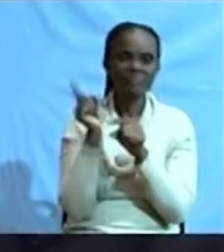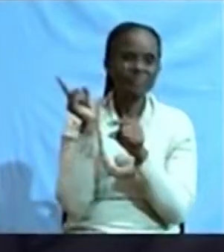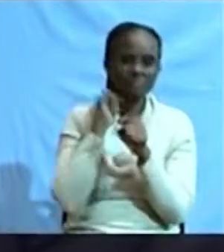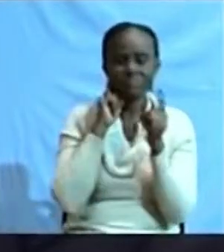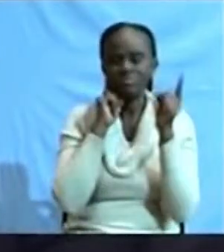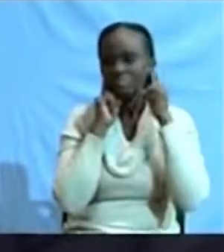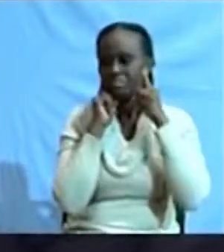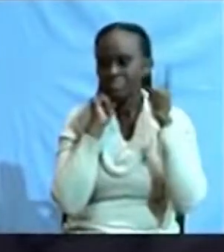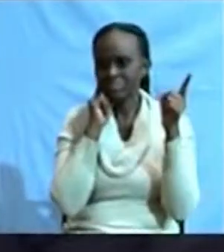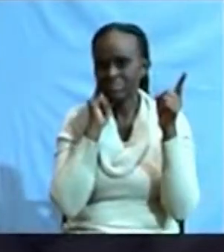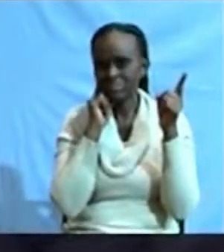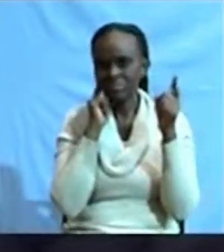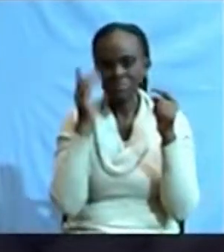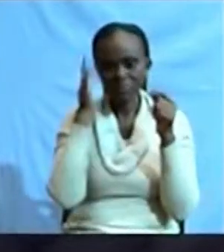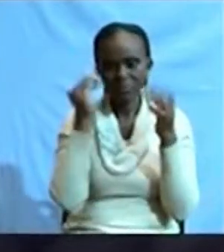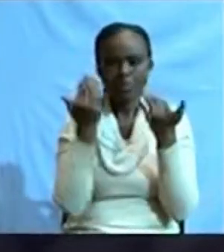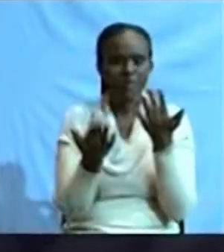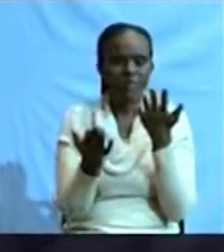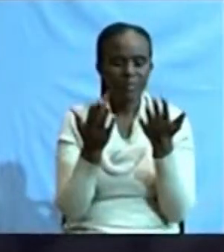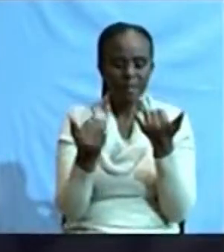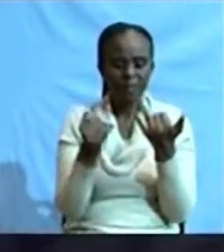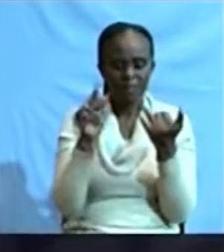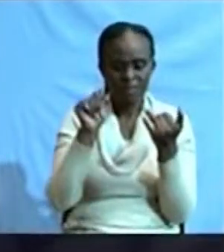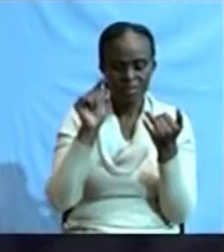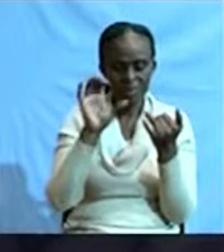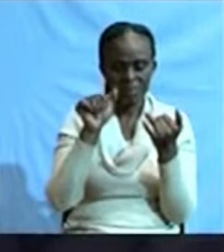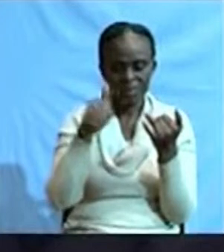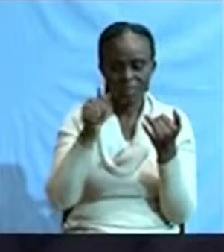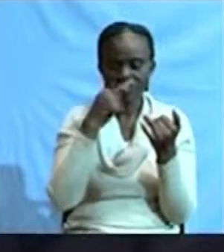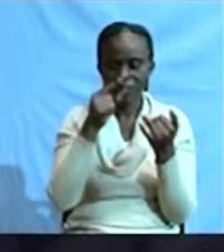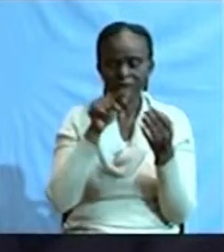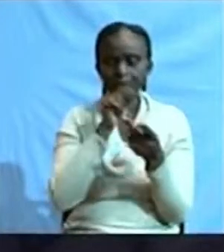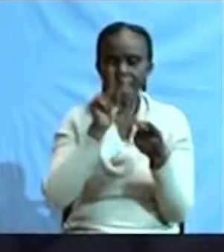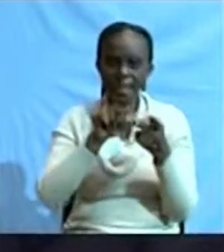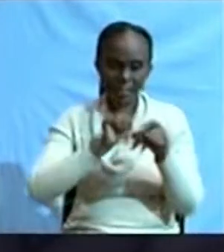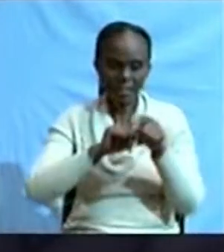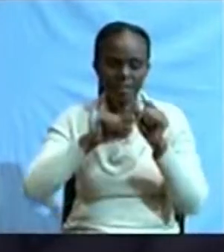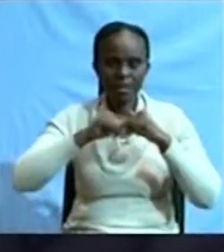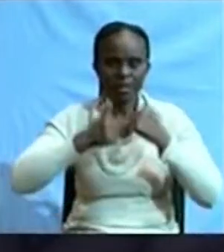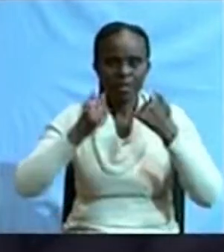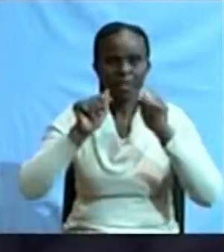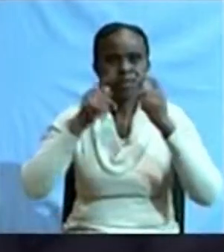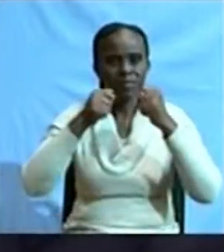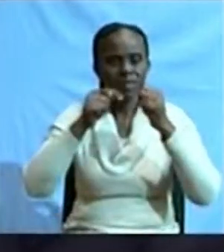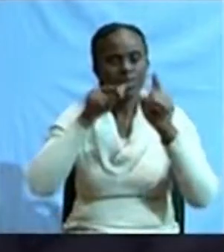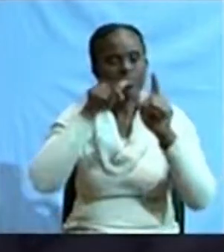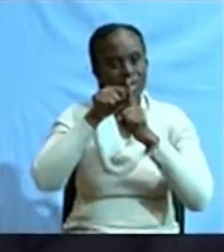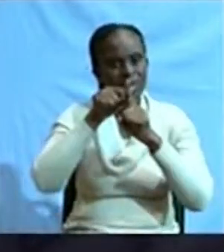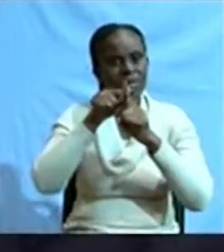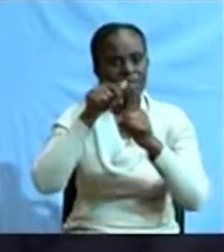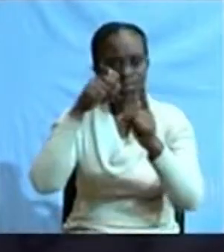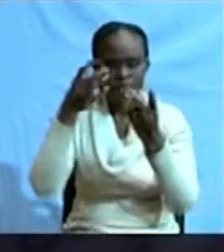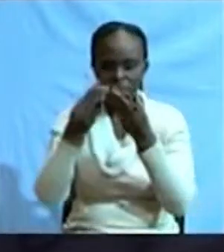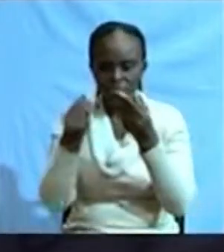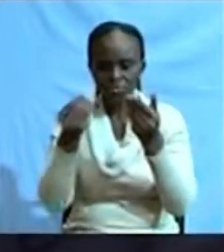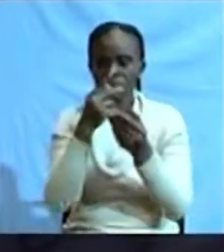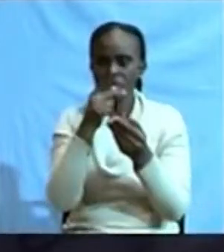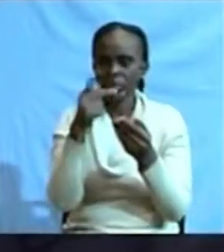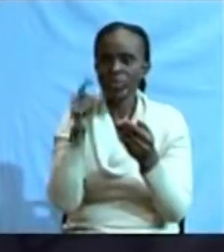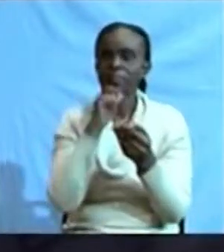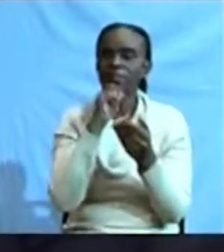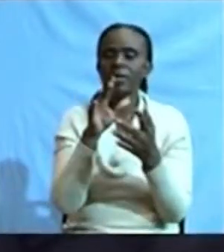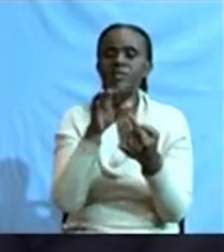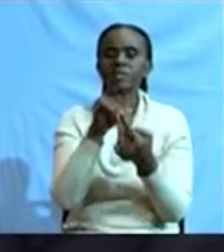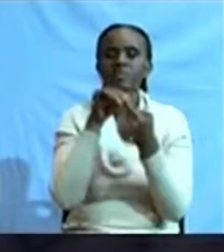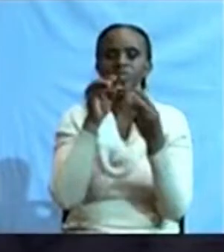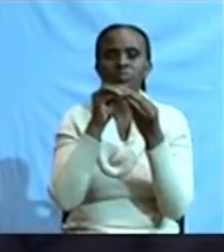ears. That's why probably the TC said maybe this time around we can try to target a few property owners, especially